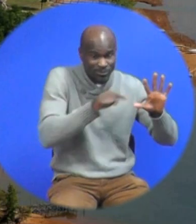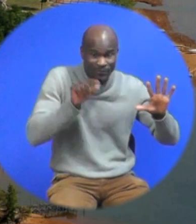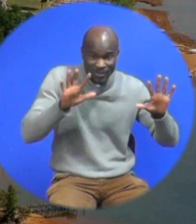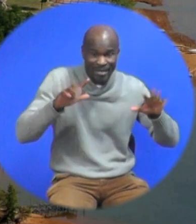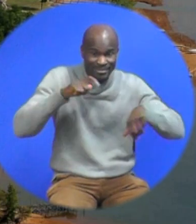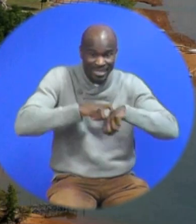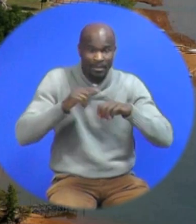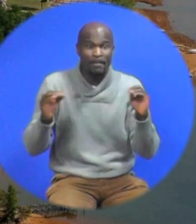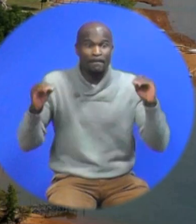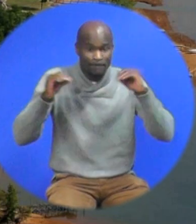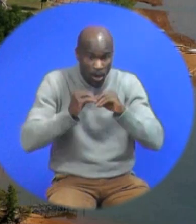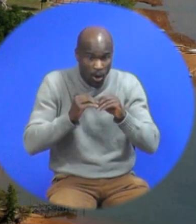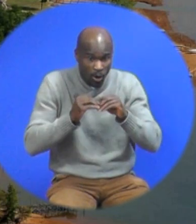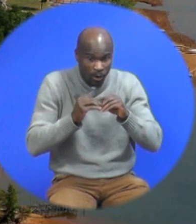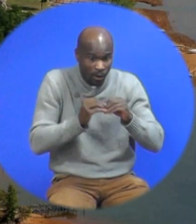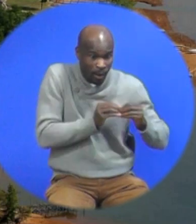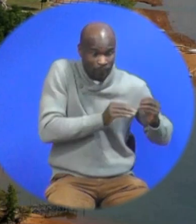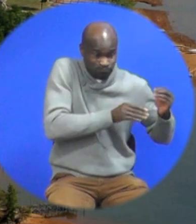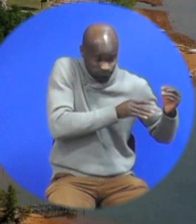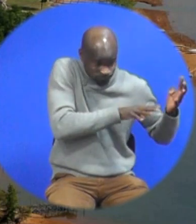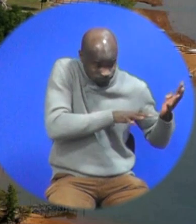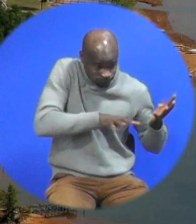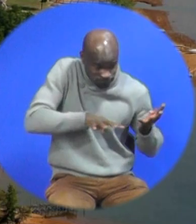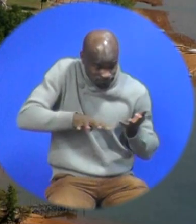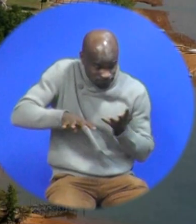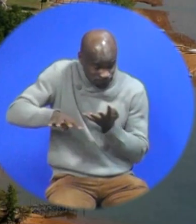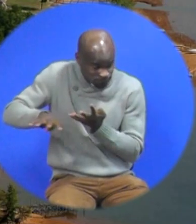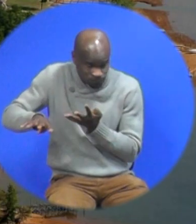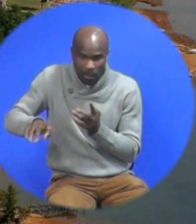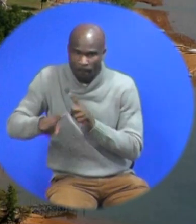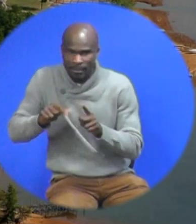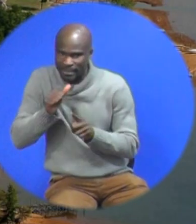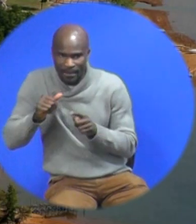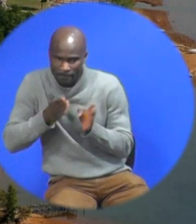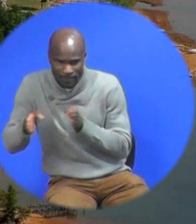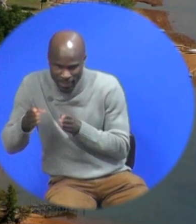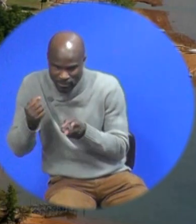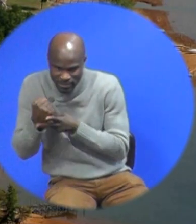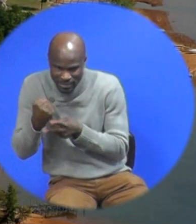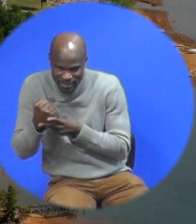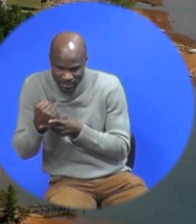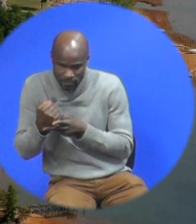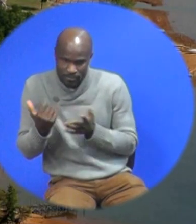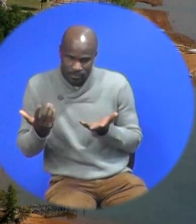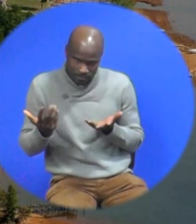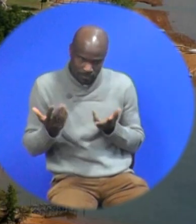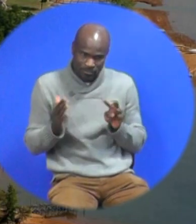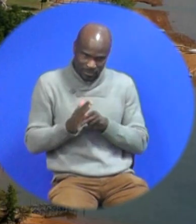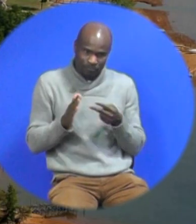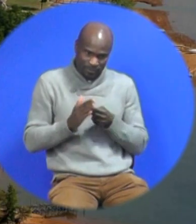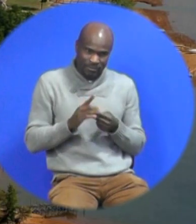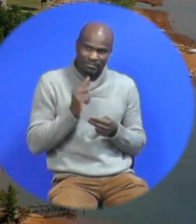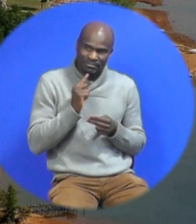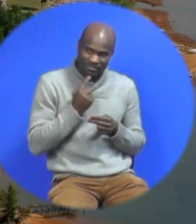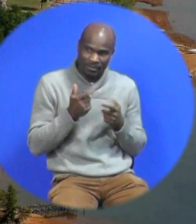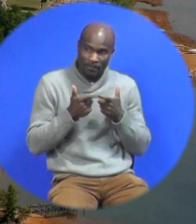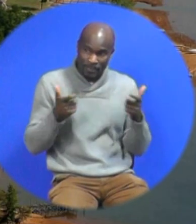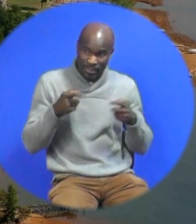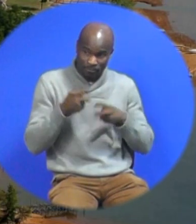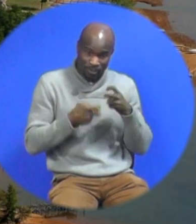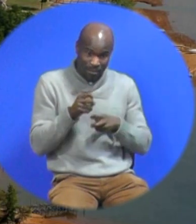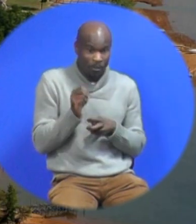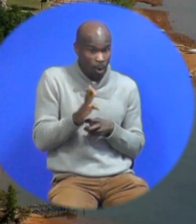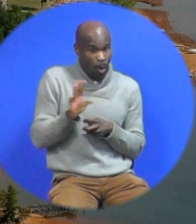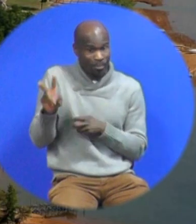to conserve during extreme droughts. So either this is a big deal or their conservation targets are